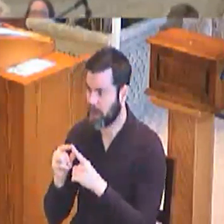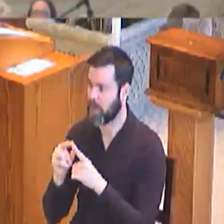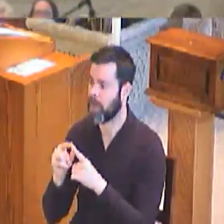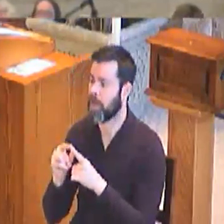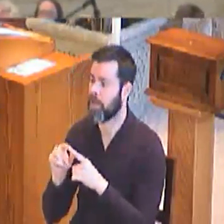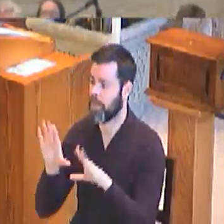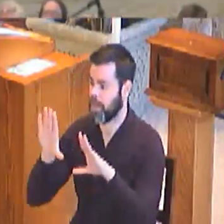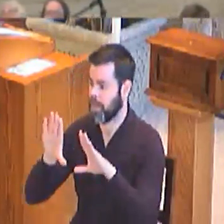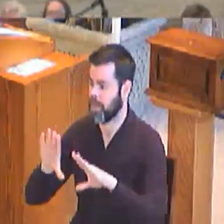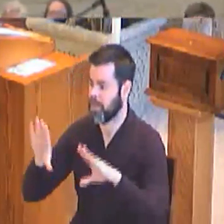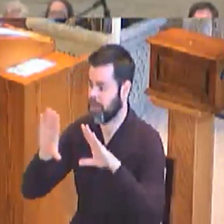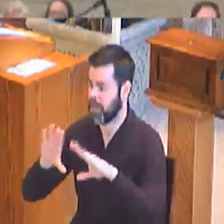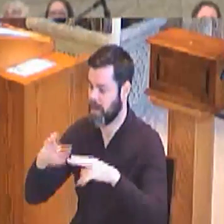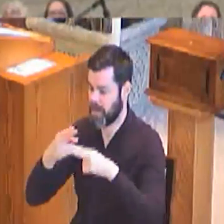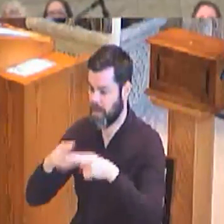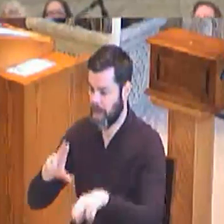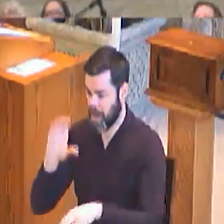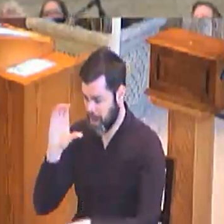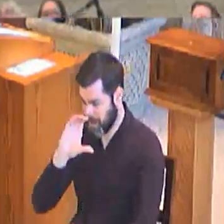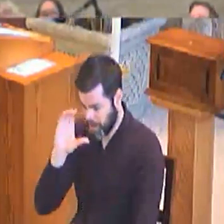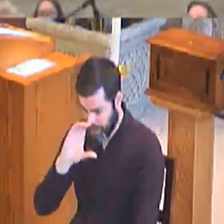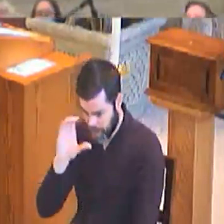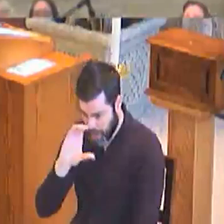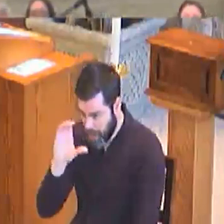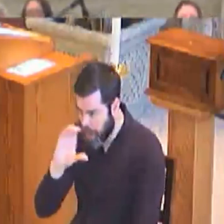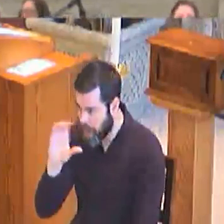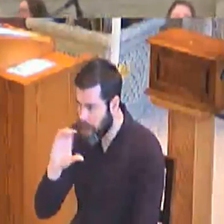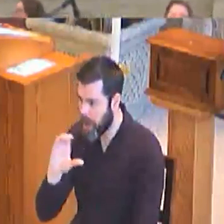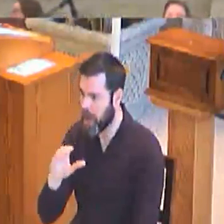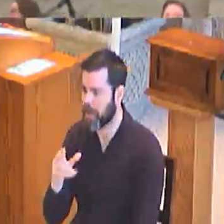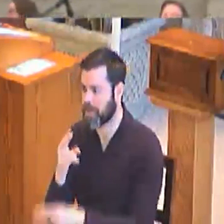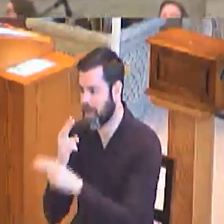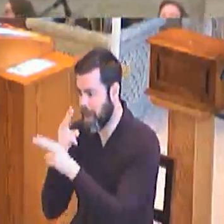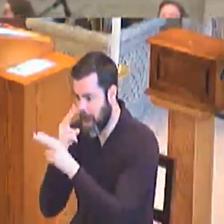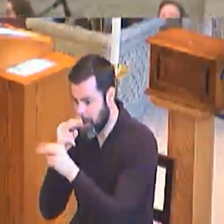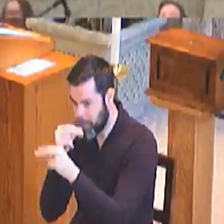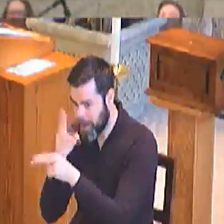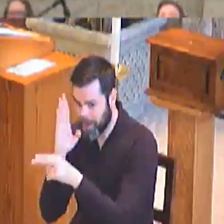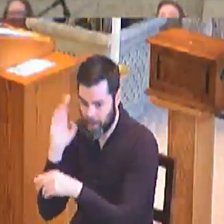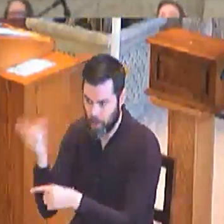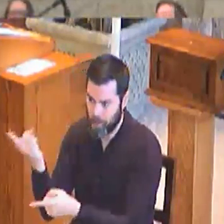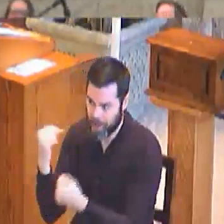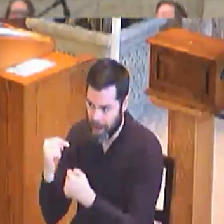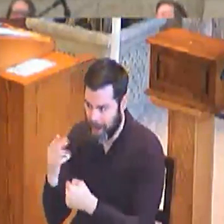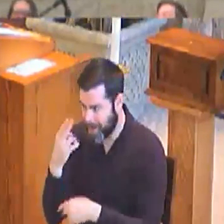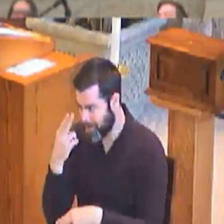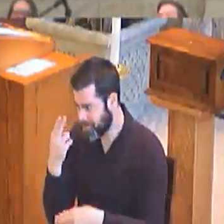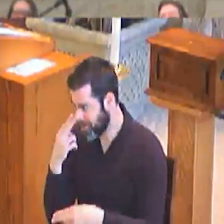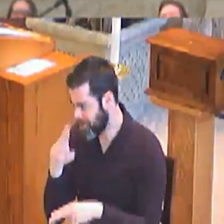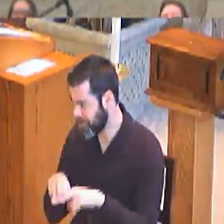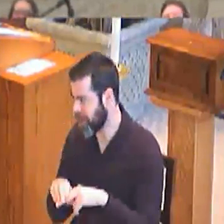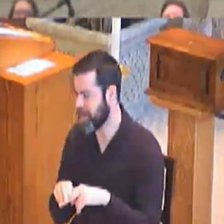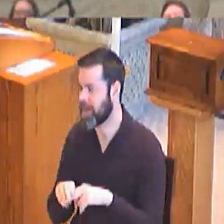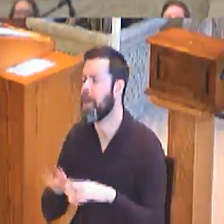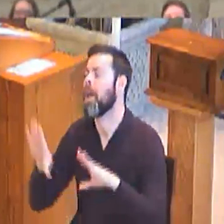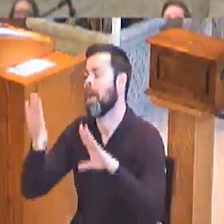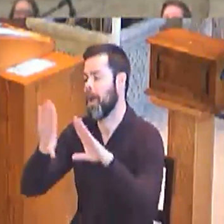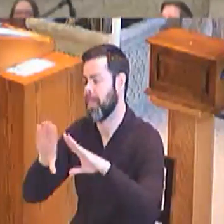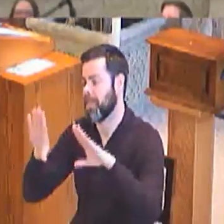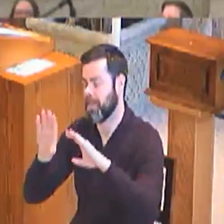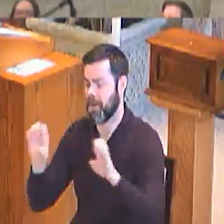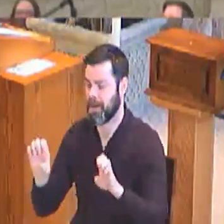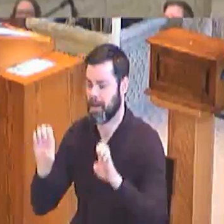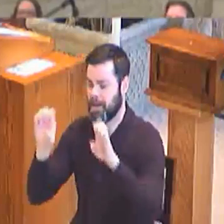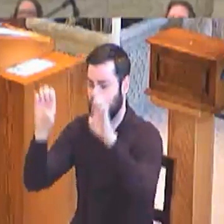wonderful Easter egg hunt. You don't want to miss it. We have live bunnies. Come and be a part of that, okay? And then on Sunday, of course, Easter Sunday.